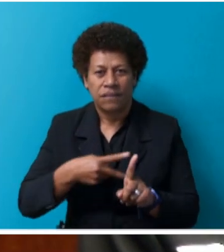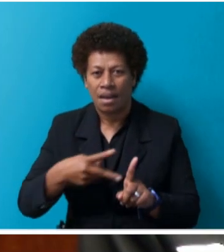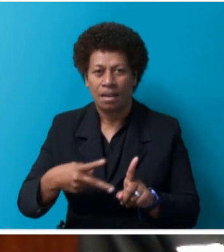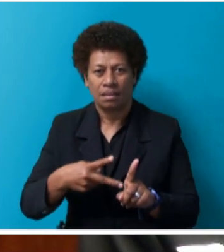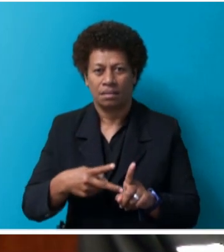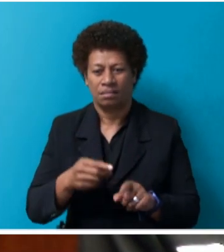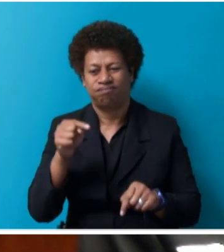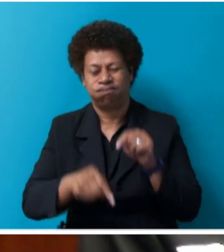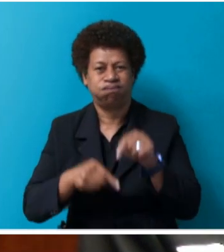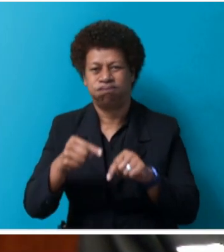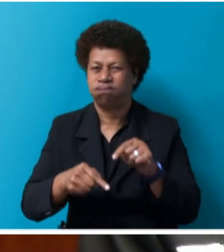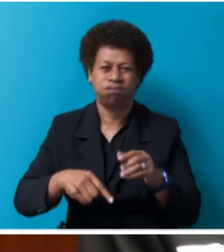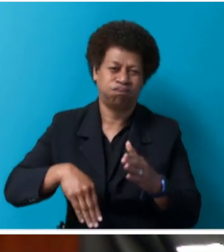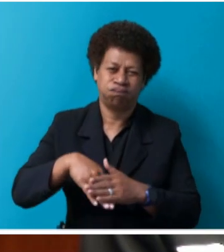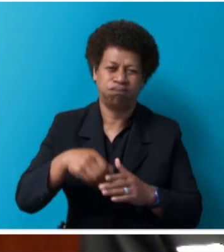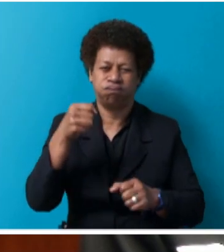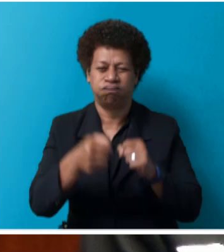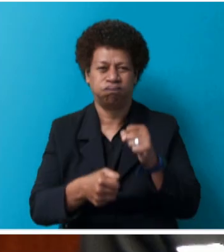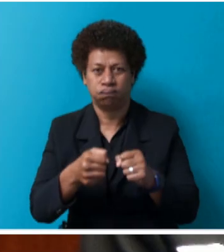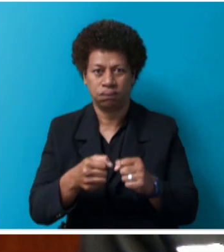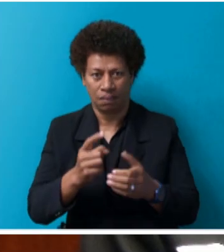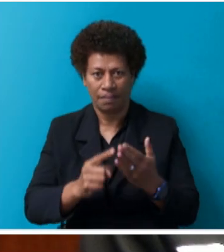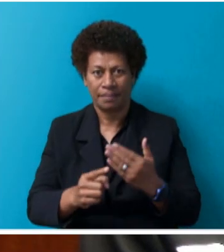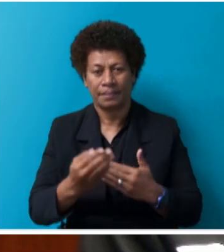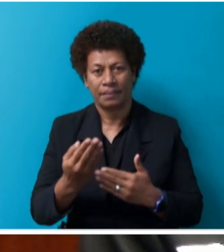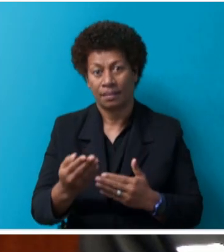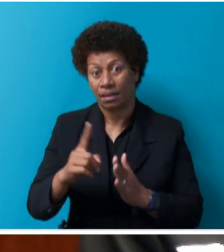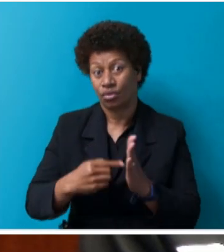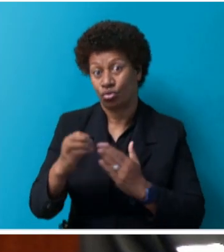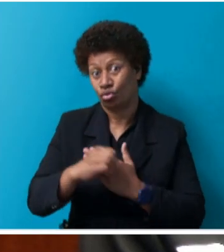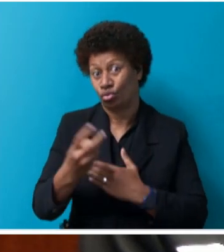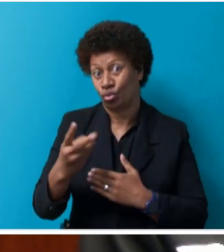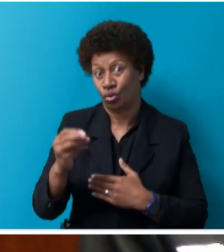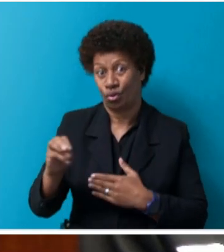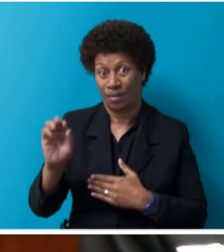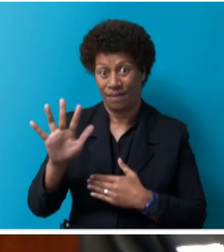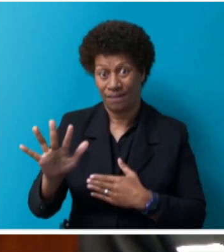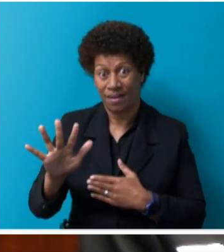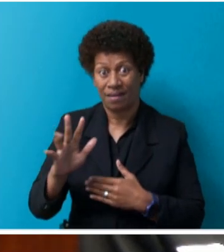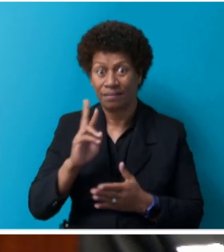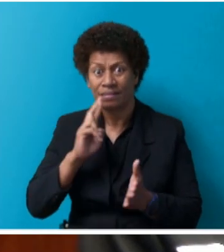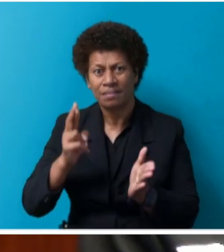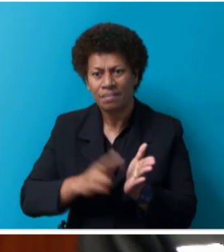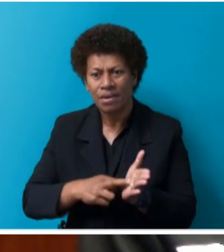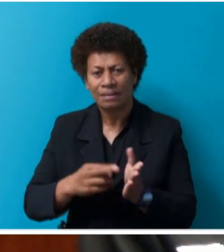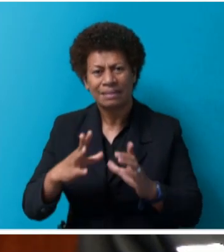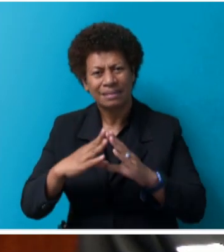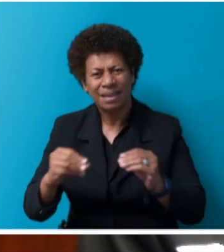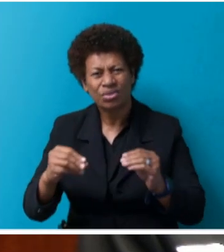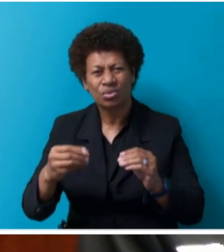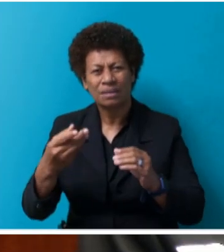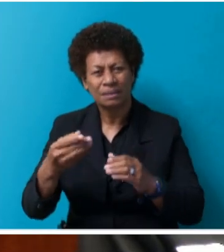According to the Fiji Police Force latest crime statistics for June 2025, sexual offenses have increased by